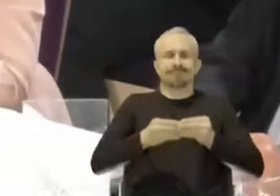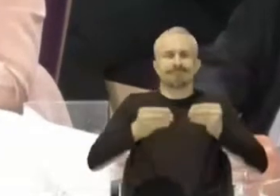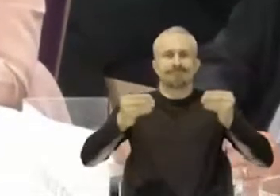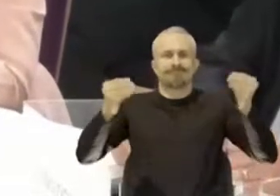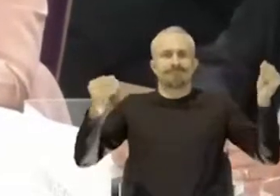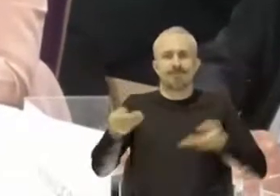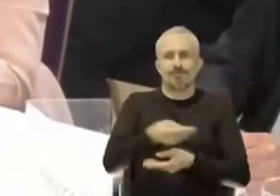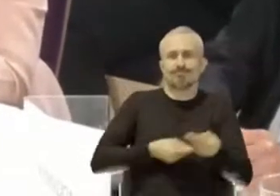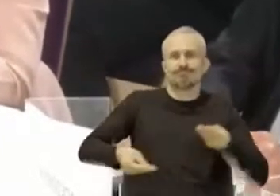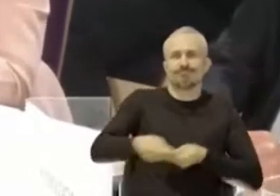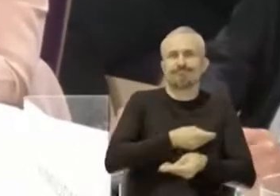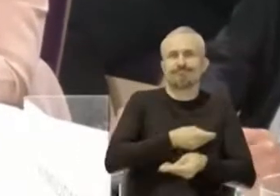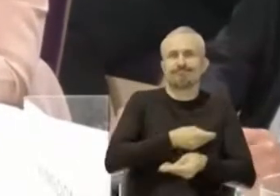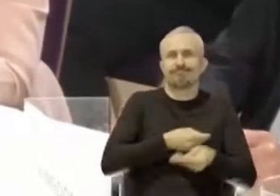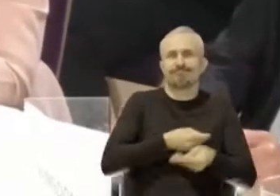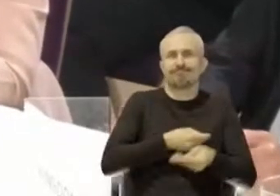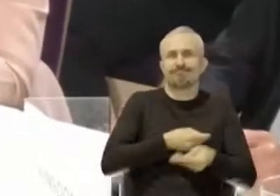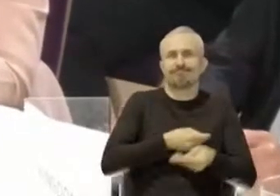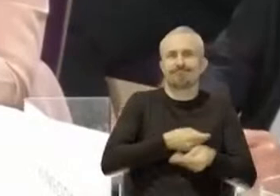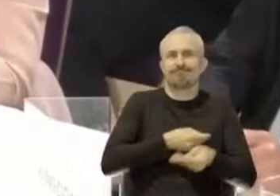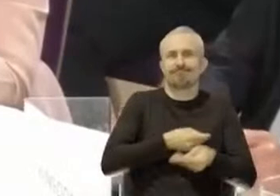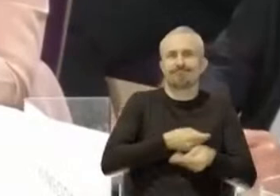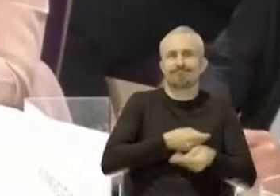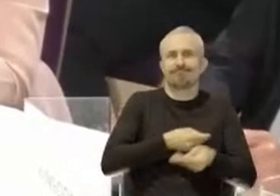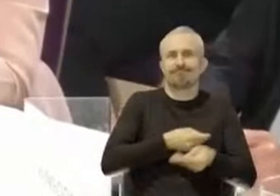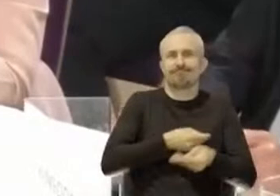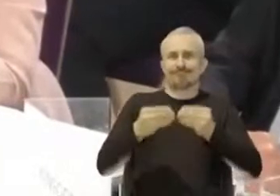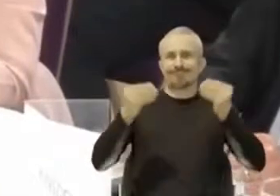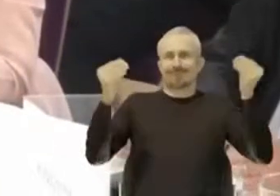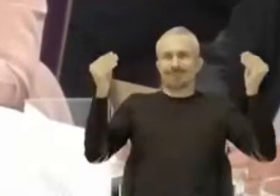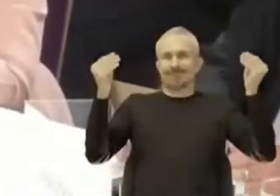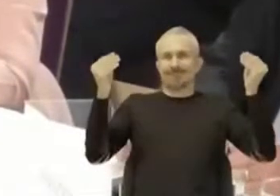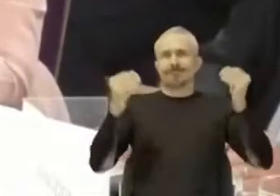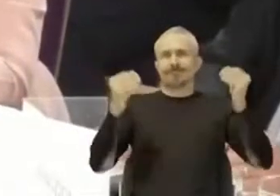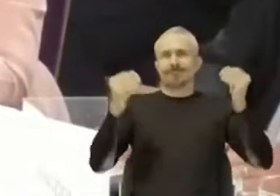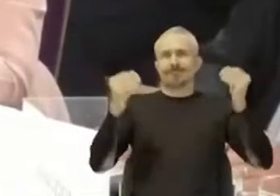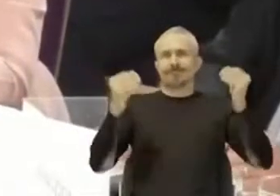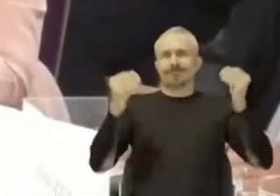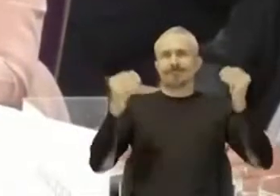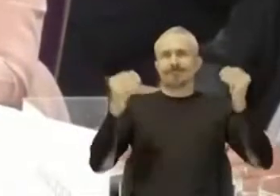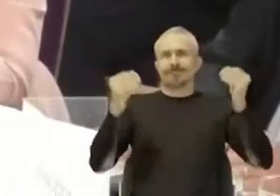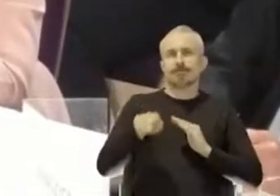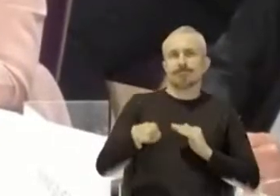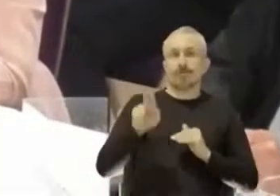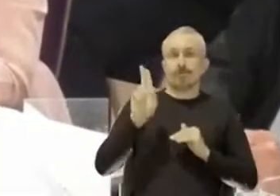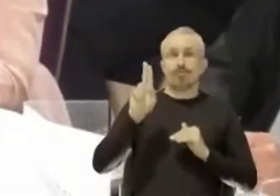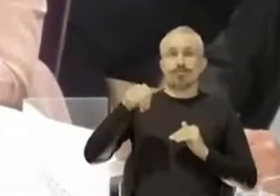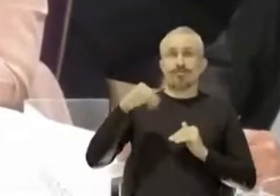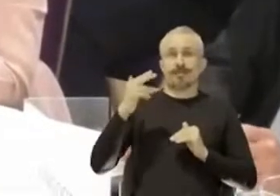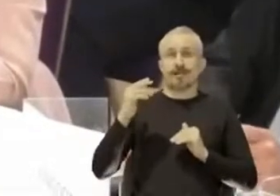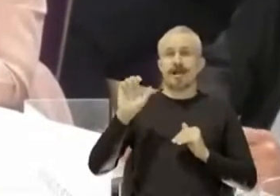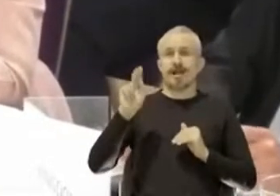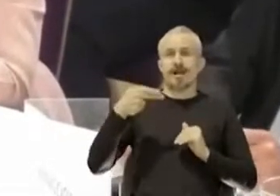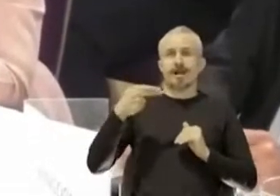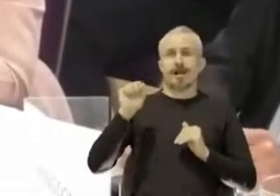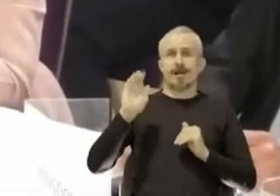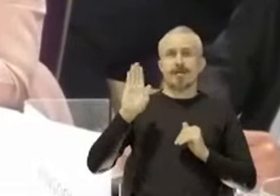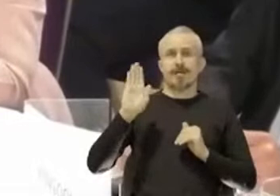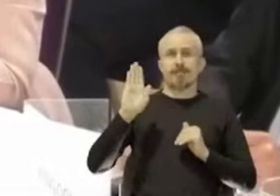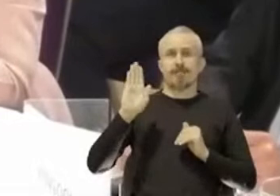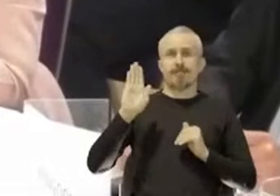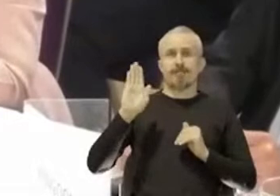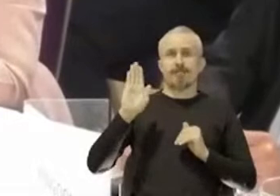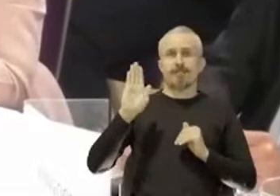at boosting economy, and the whole country. In terms of housing, UN Habitat plays